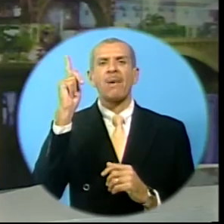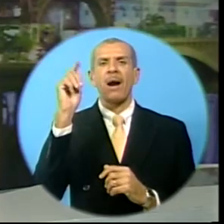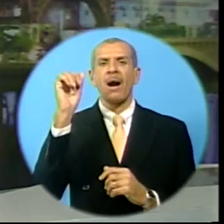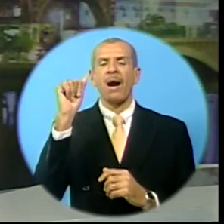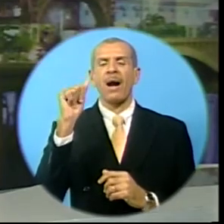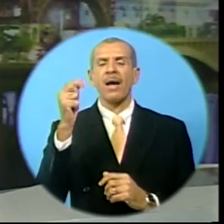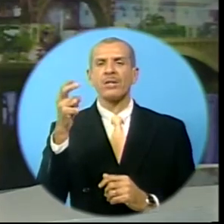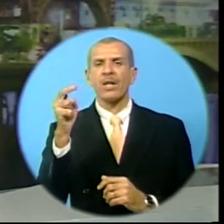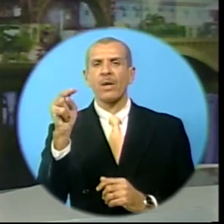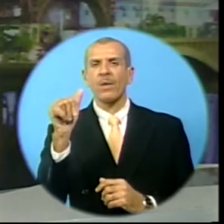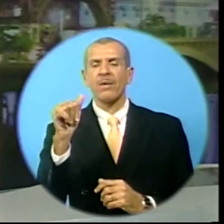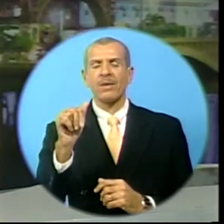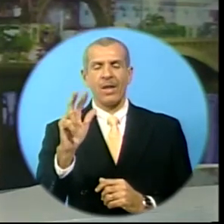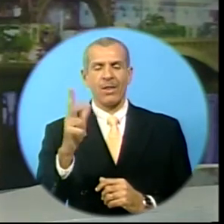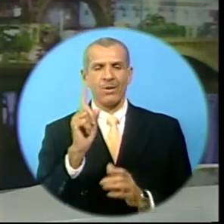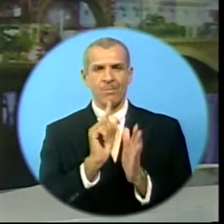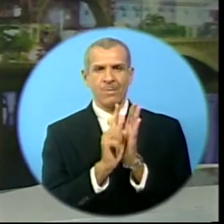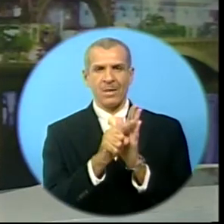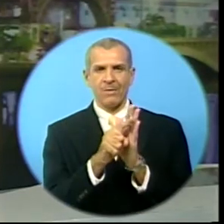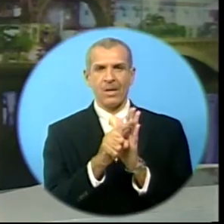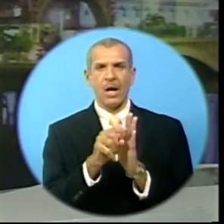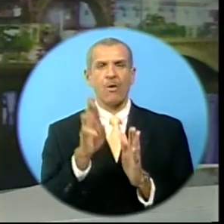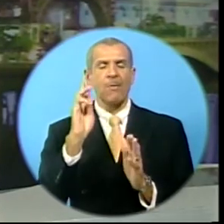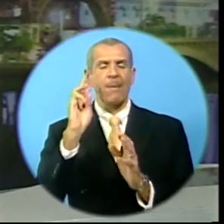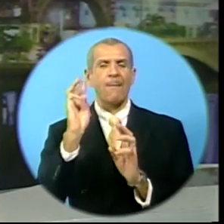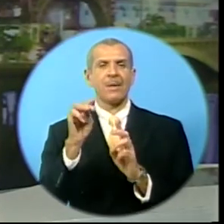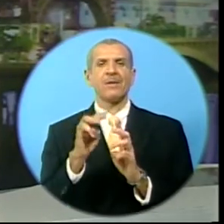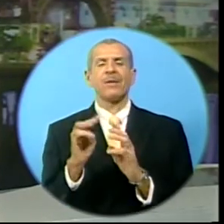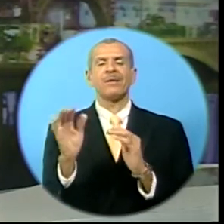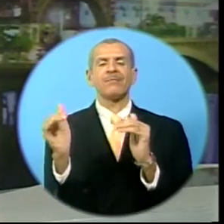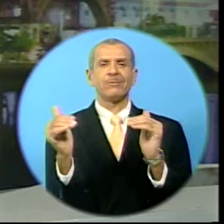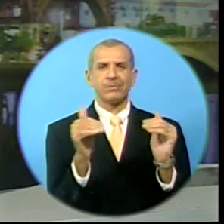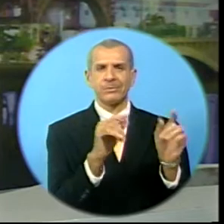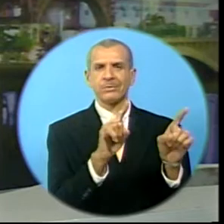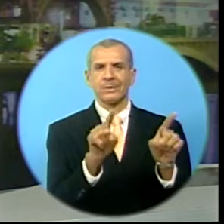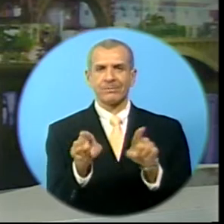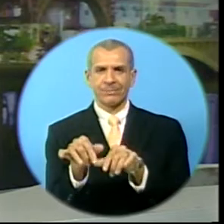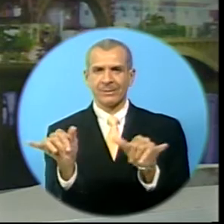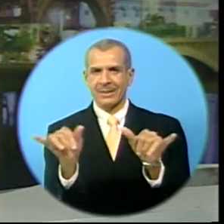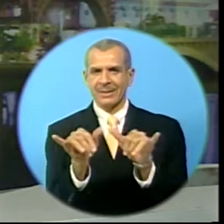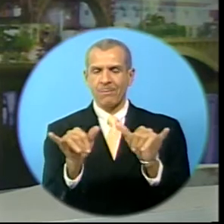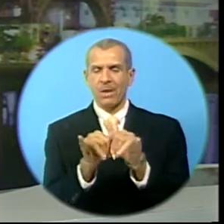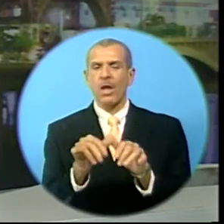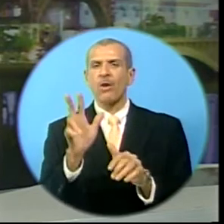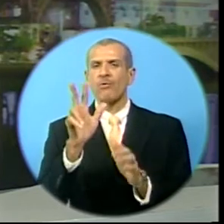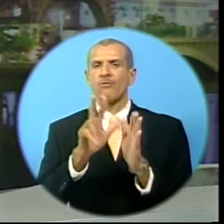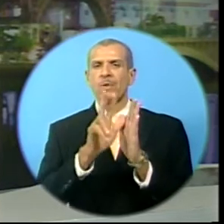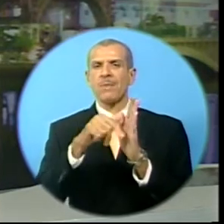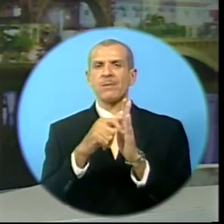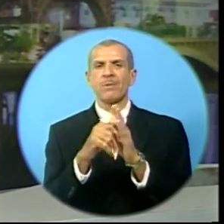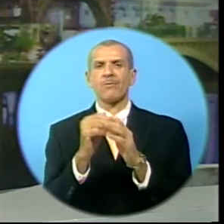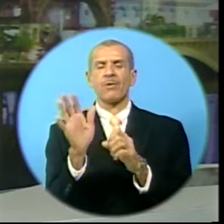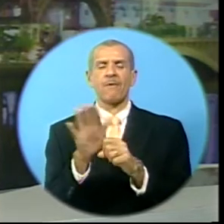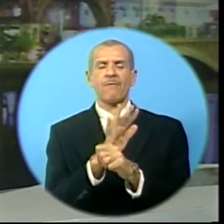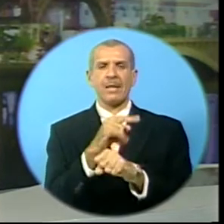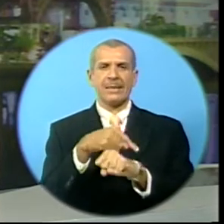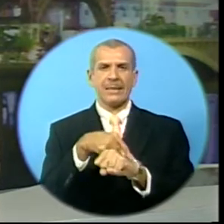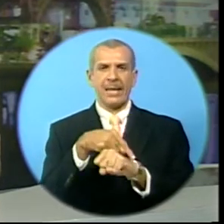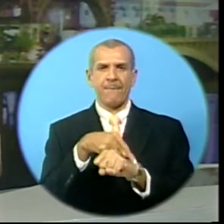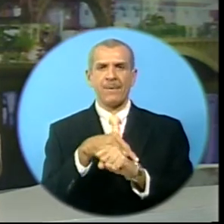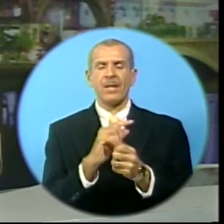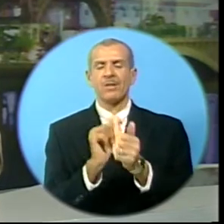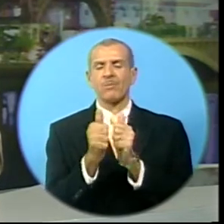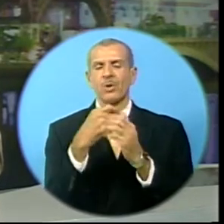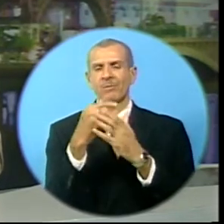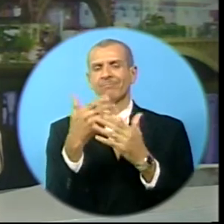North in just the third minute before Mar Miller equalized for St. Michael's Central 3 minutes before full time. That sports, I'll